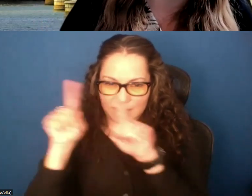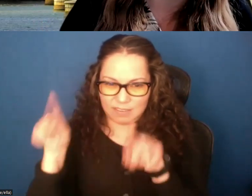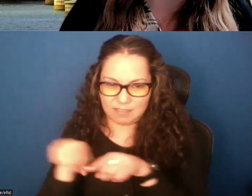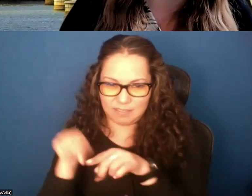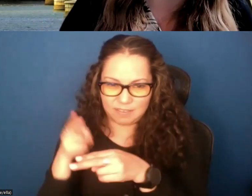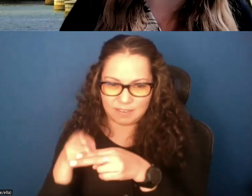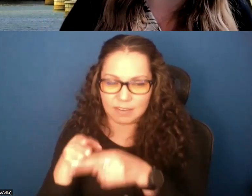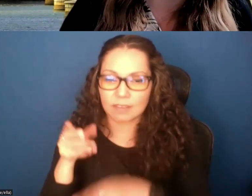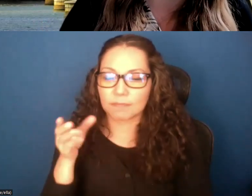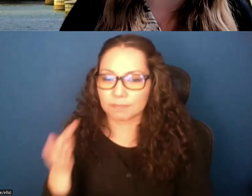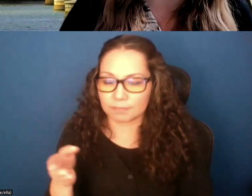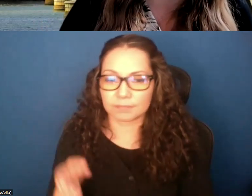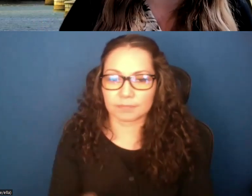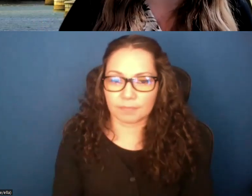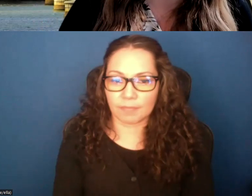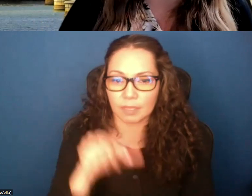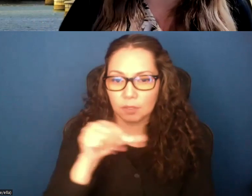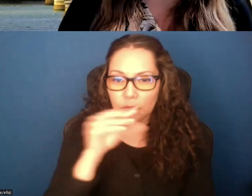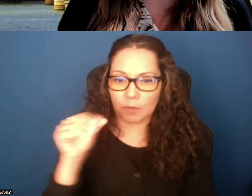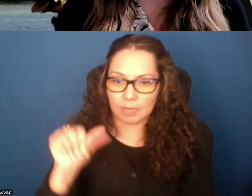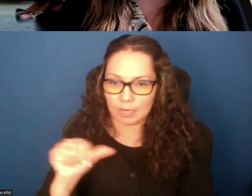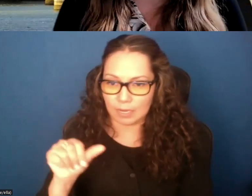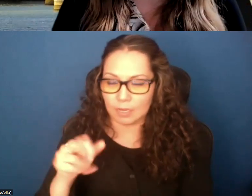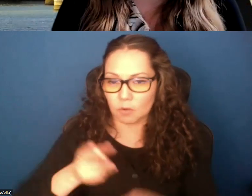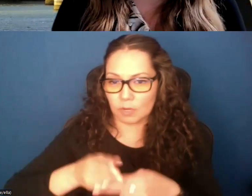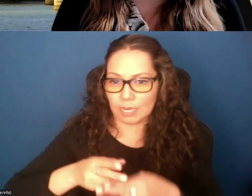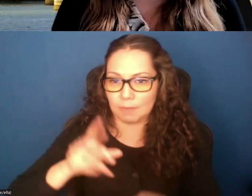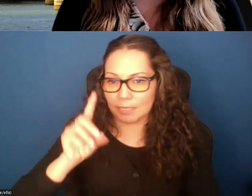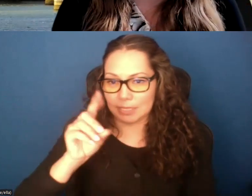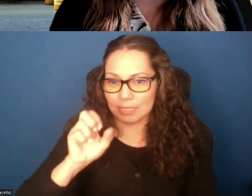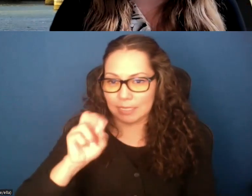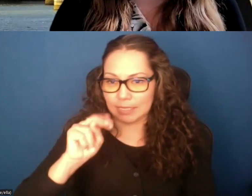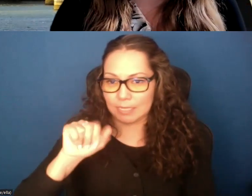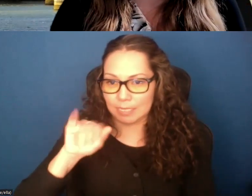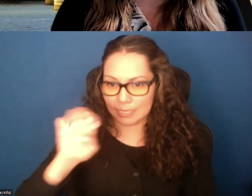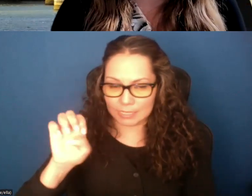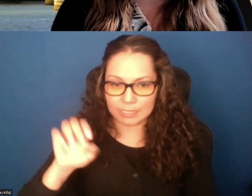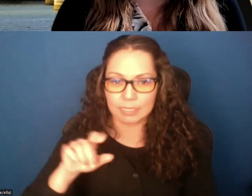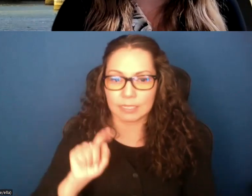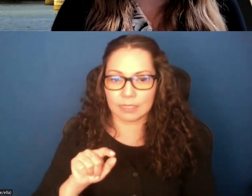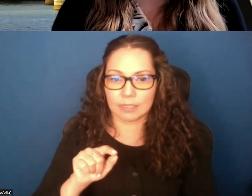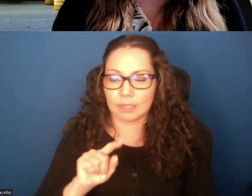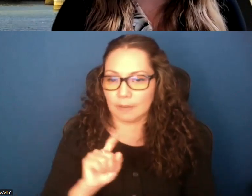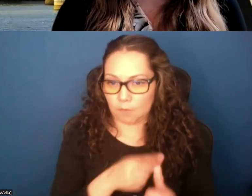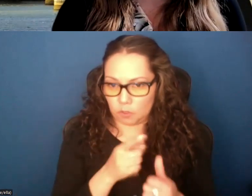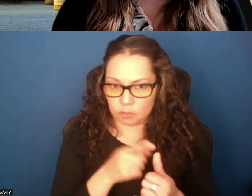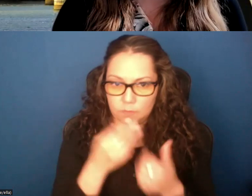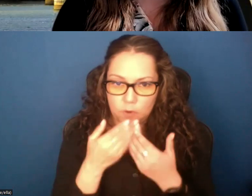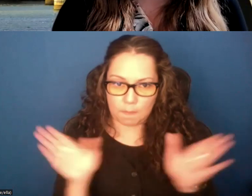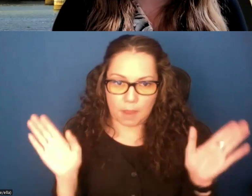Um, and I'm seeing in the Q&A, your name is Denise Bogan. So I'm going to go to you next for public, first for public comment.